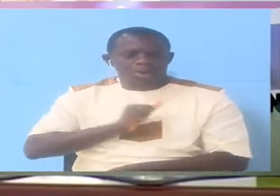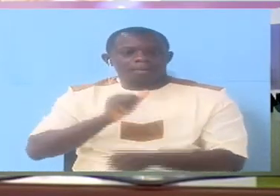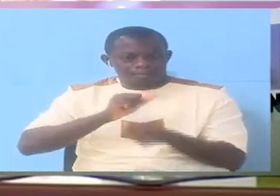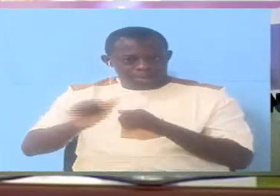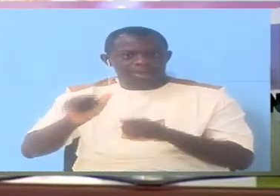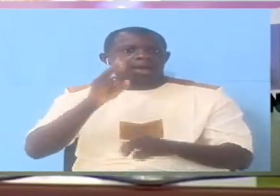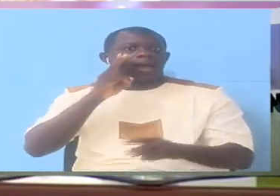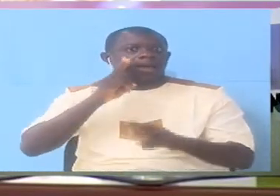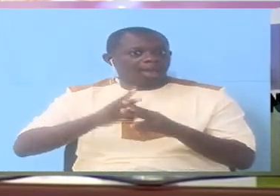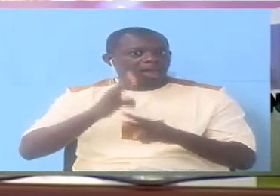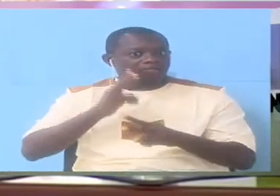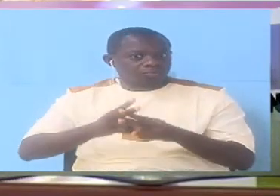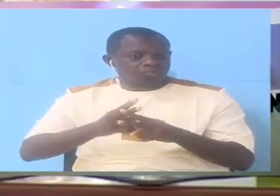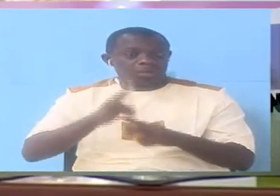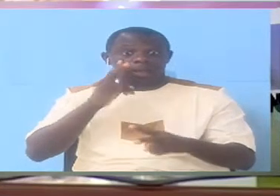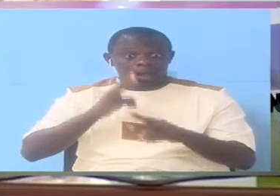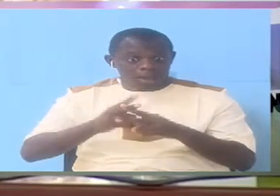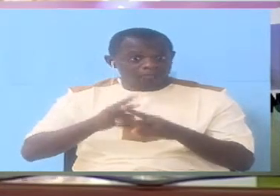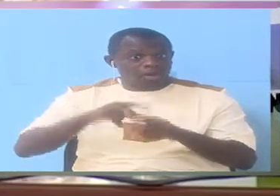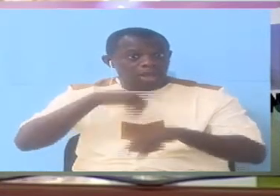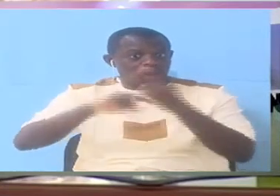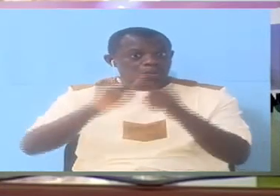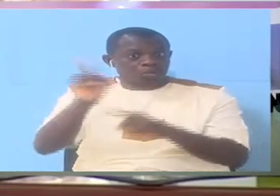of what we say or do. At